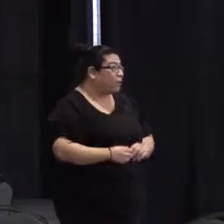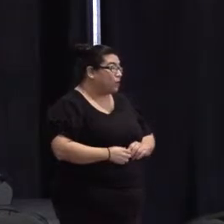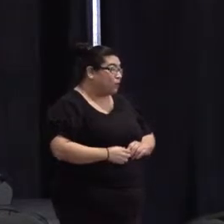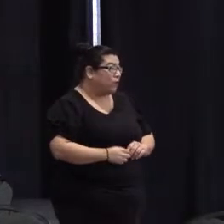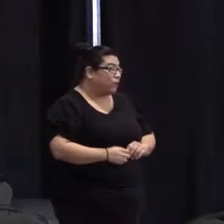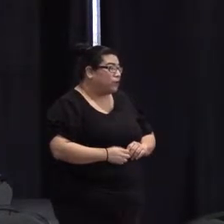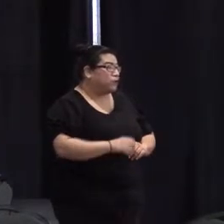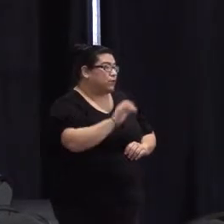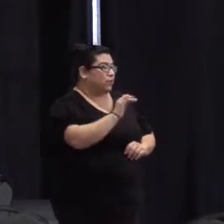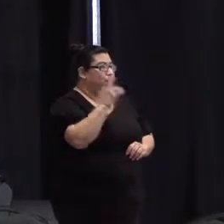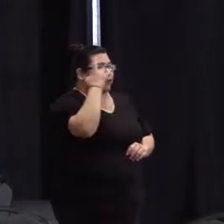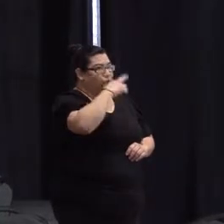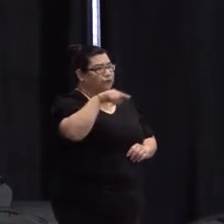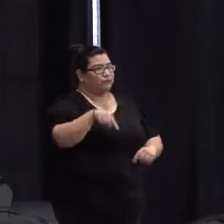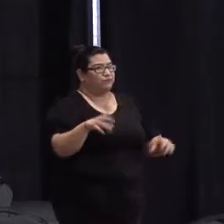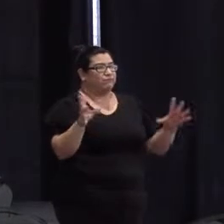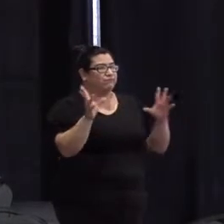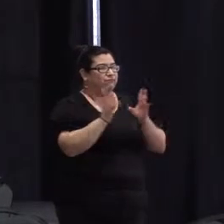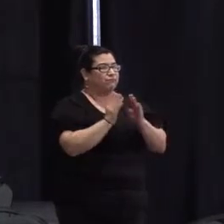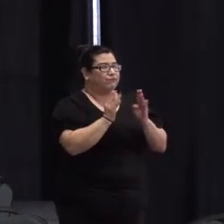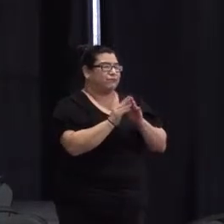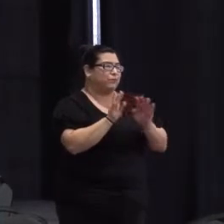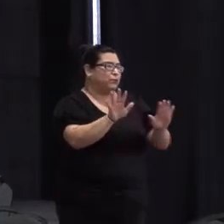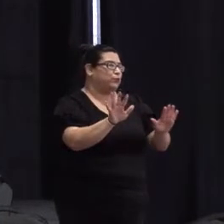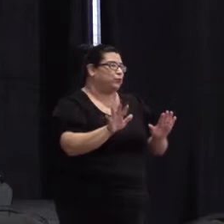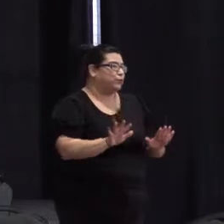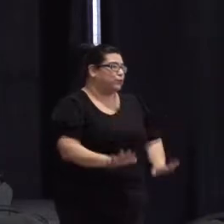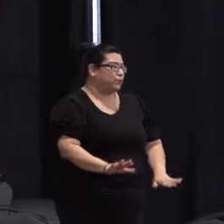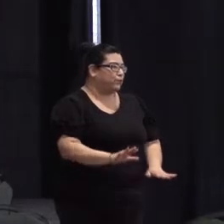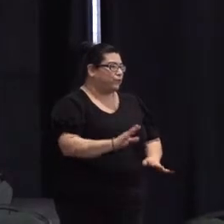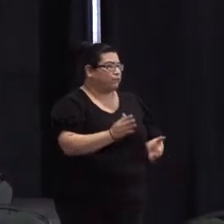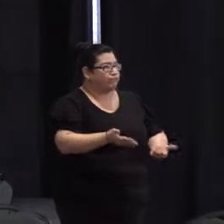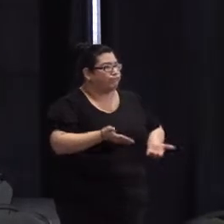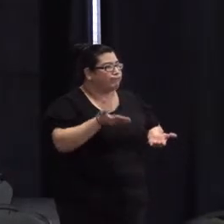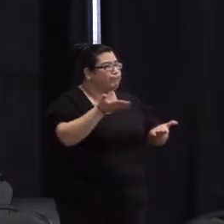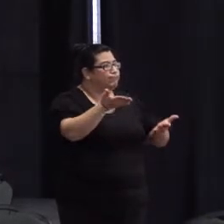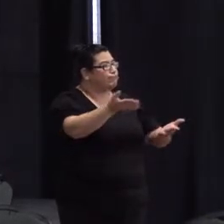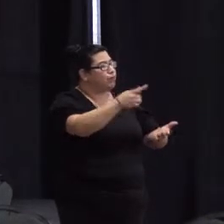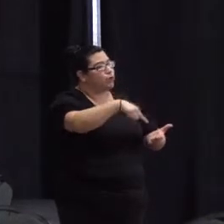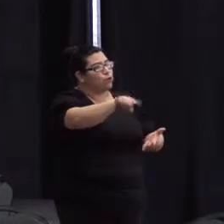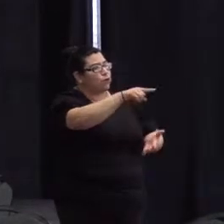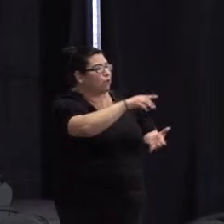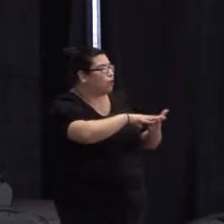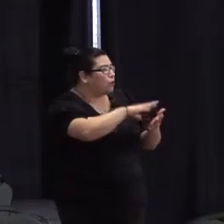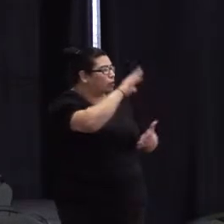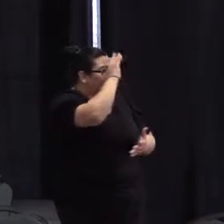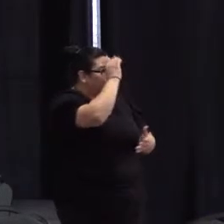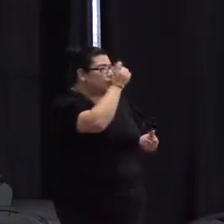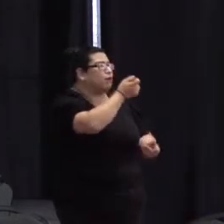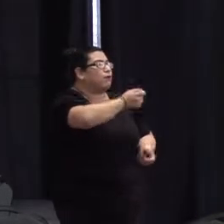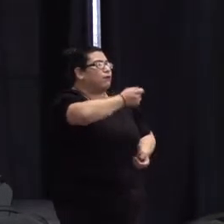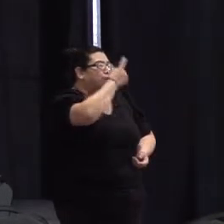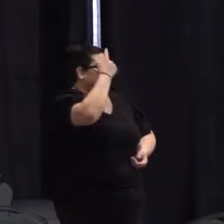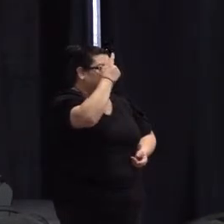that's why this conference is so wonderful, to bring this level of knowledge. It needs to happen